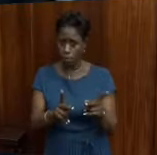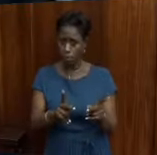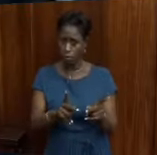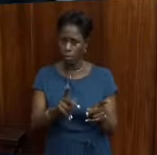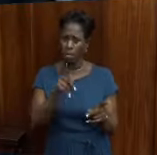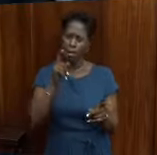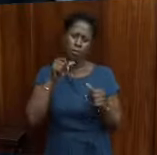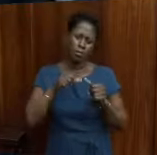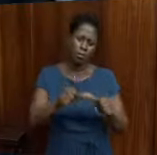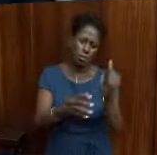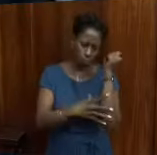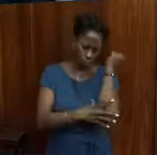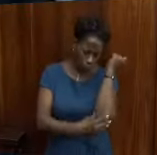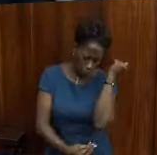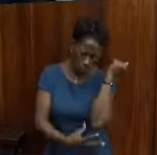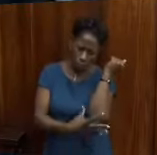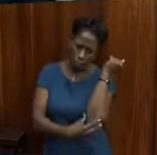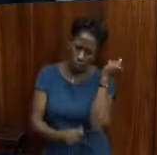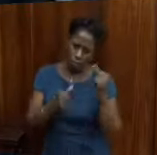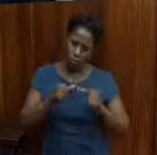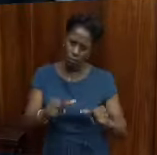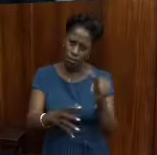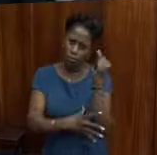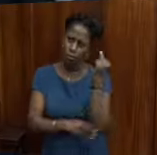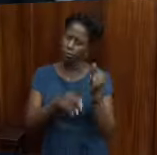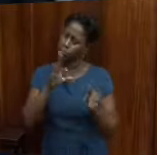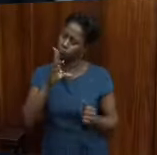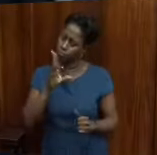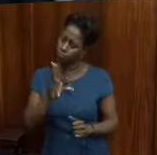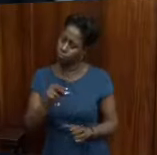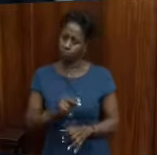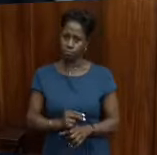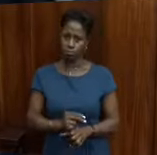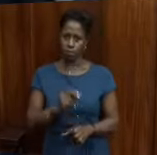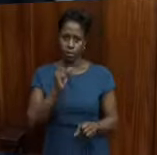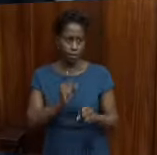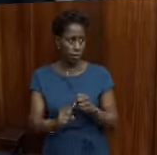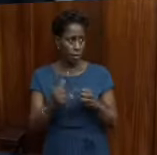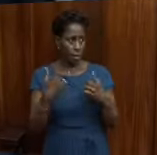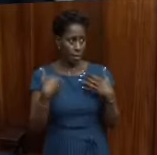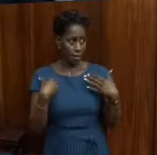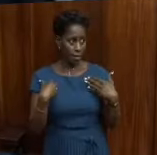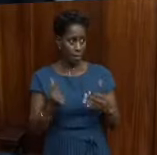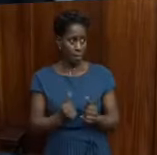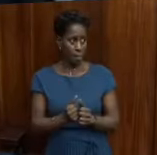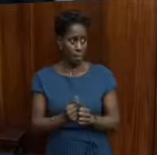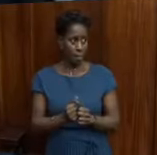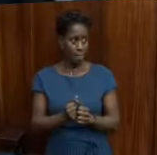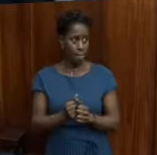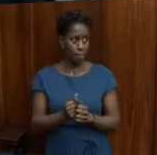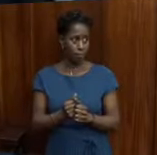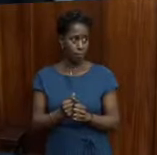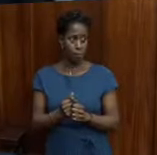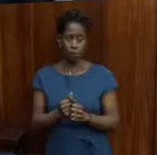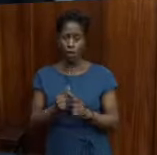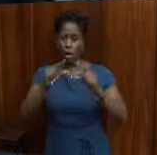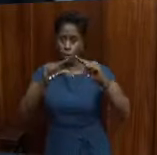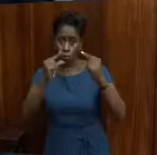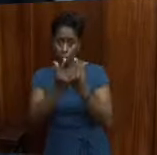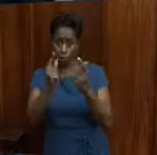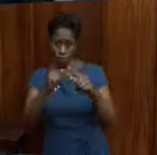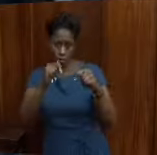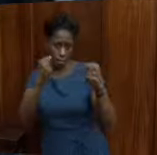persistent poverty if it can be avoided. In this regard, a consultancy for the development of a graduation strategy